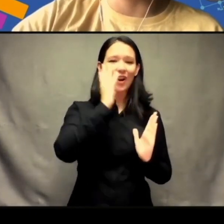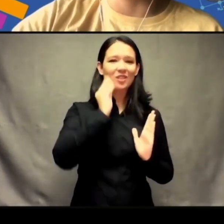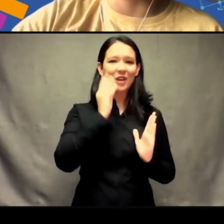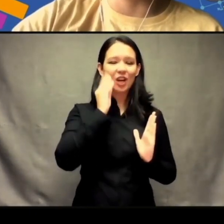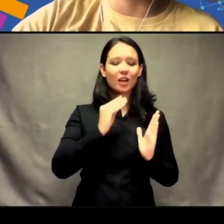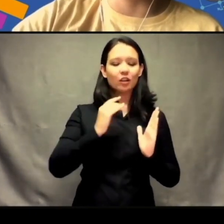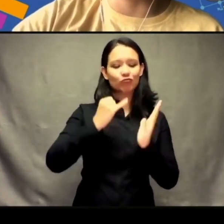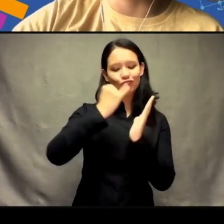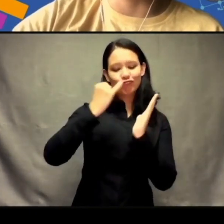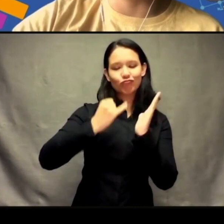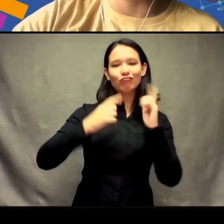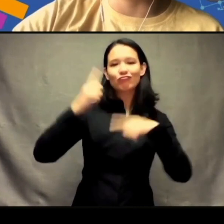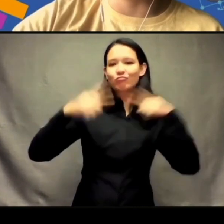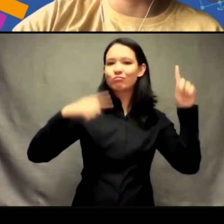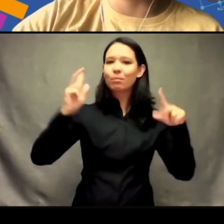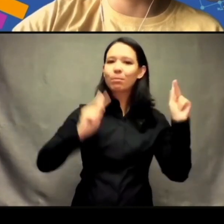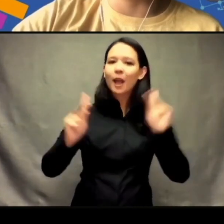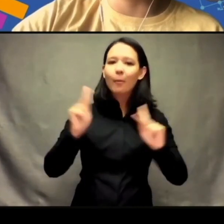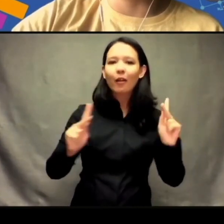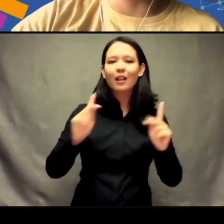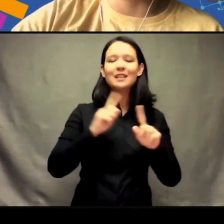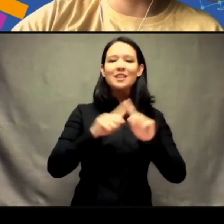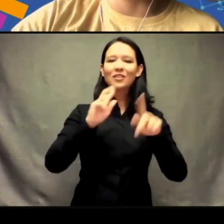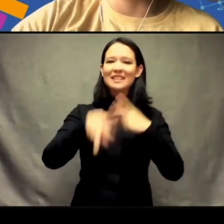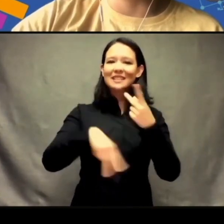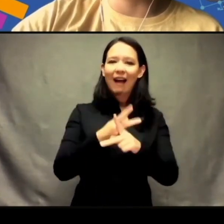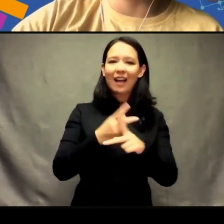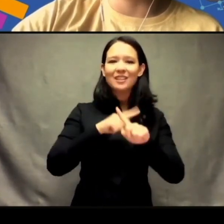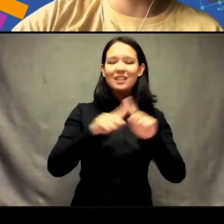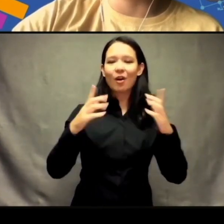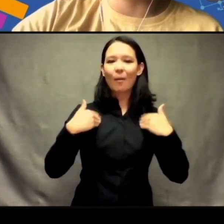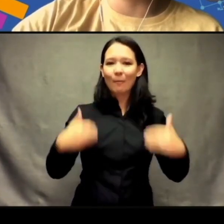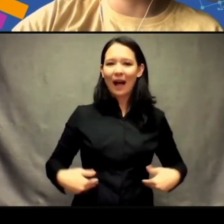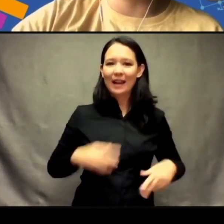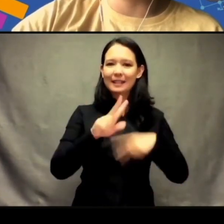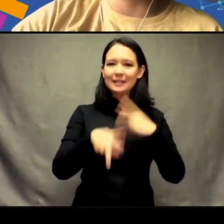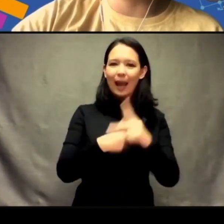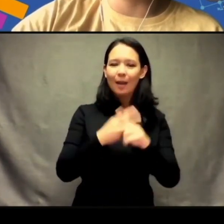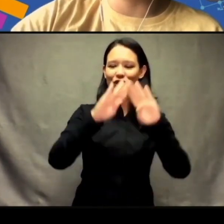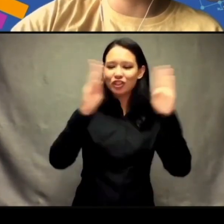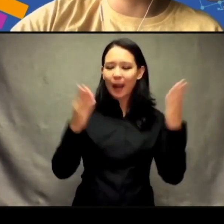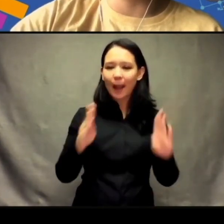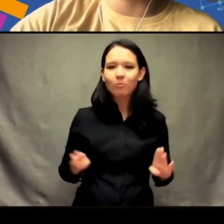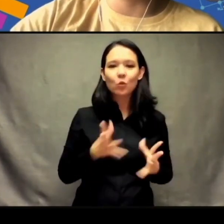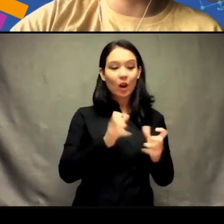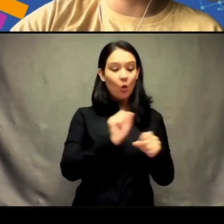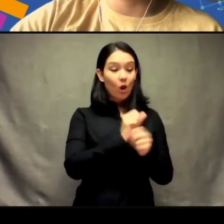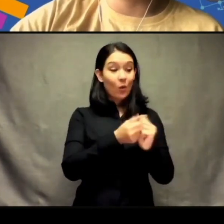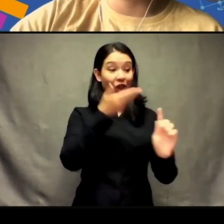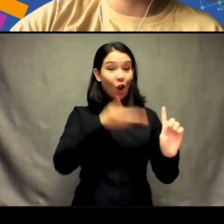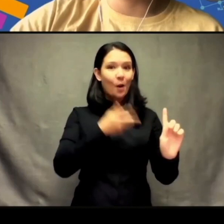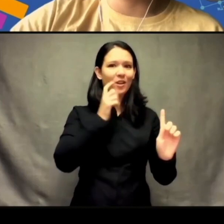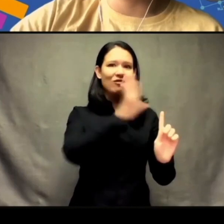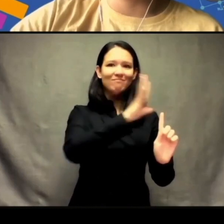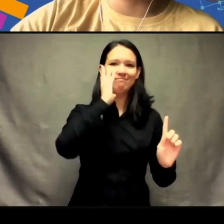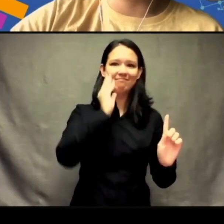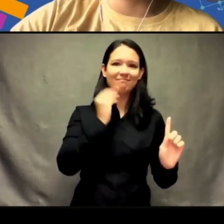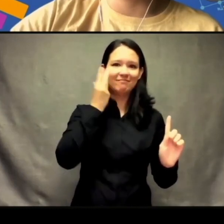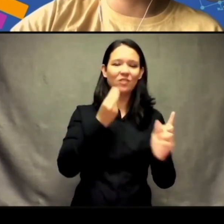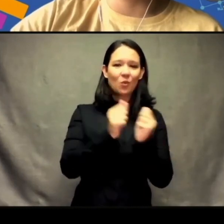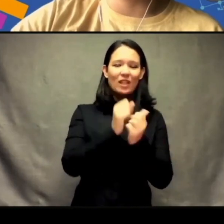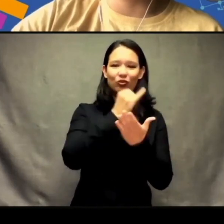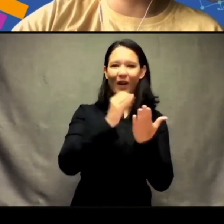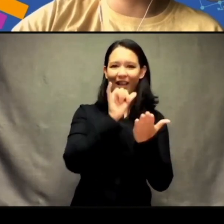people, different styles, bodies. And so we wanted to work with her because of that. So we'll keep that